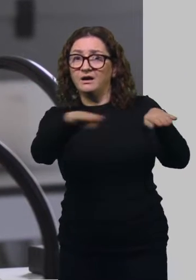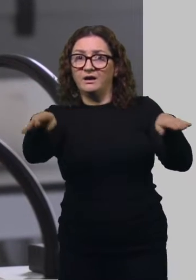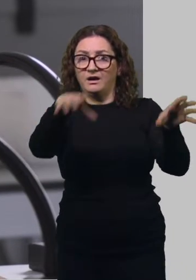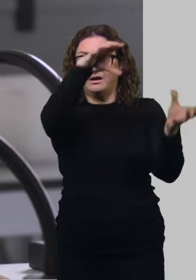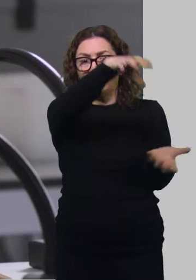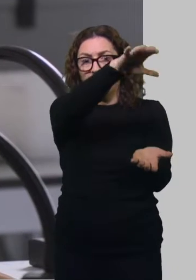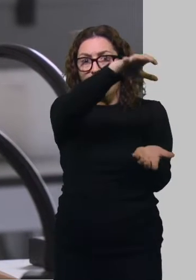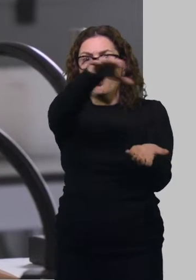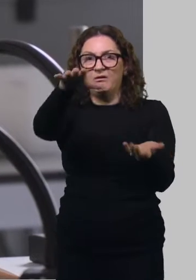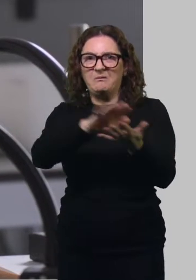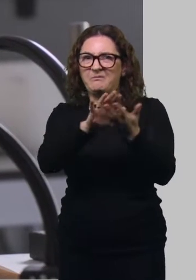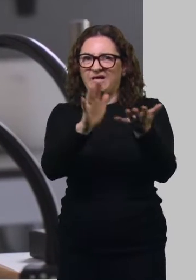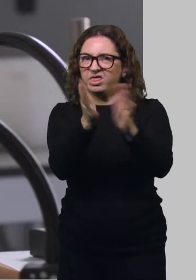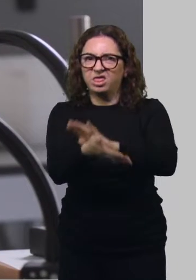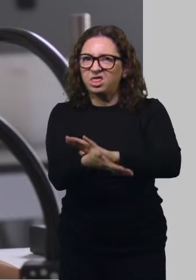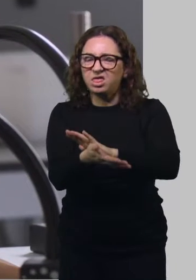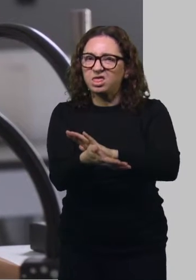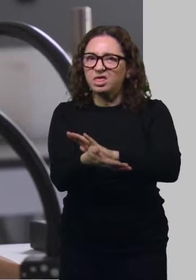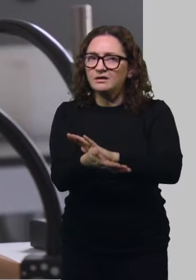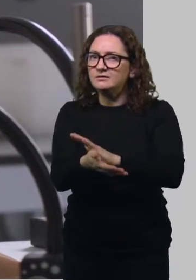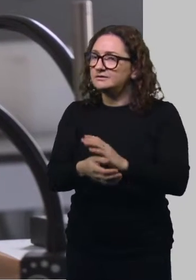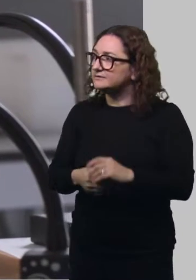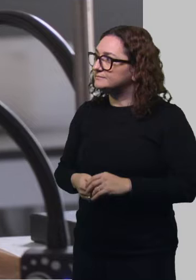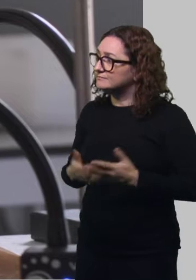of our physical collection is protectively housed in